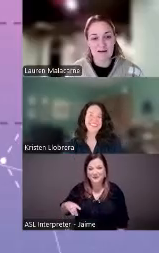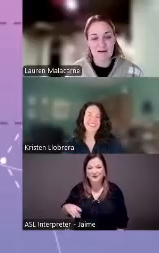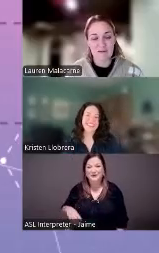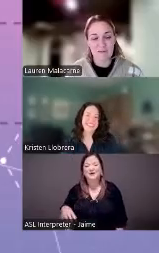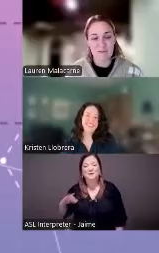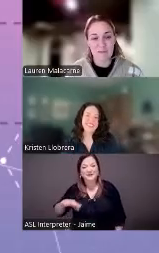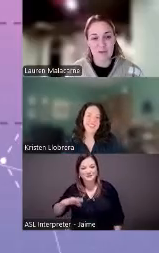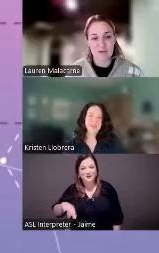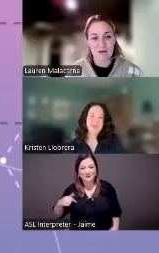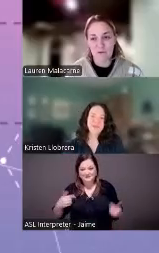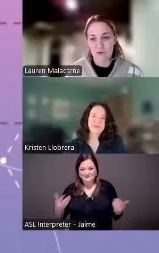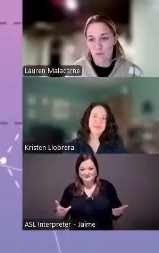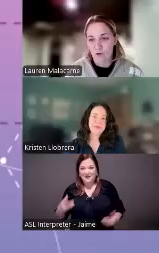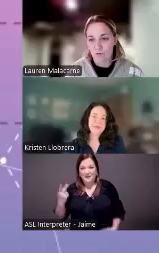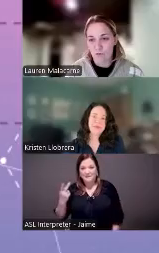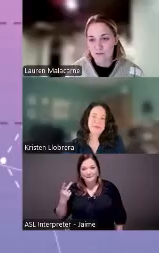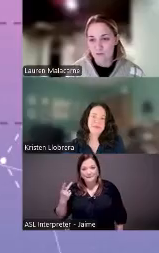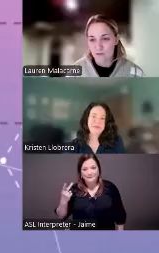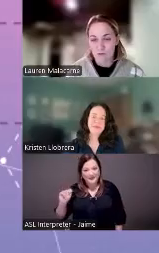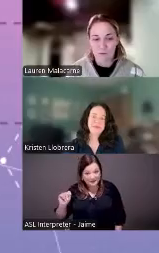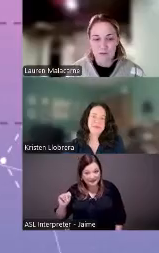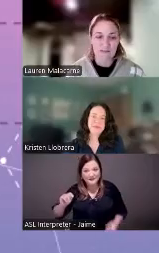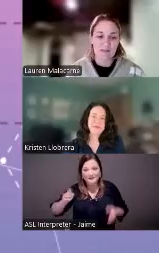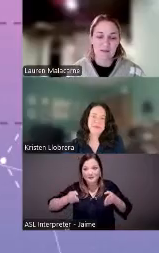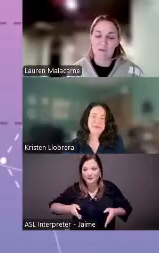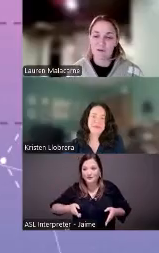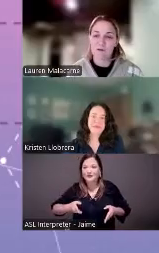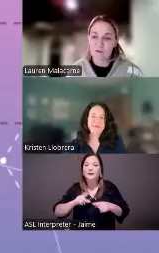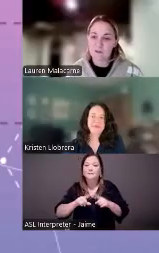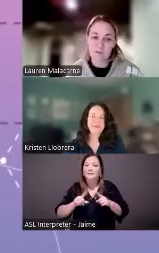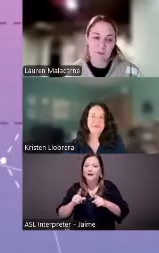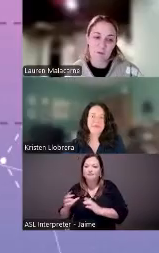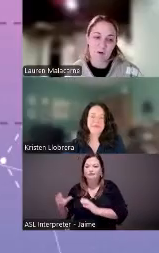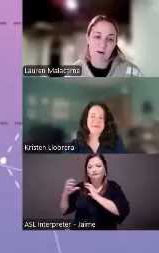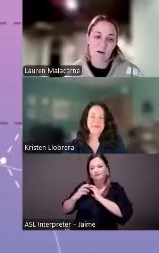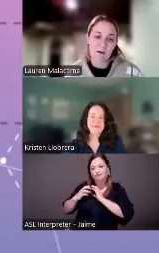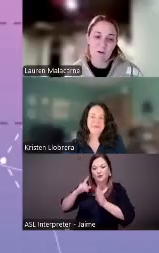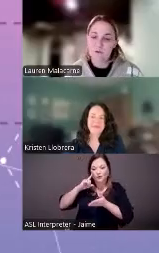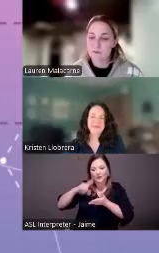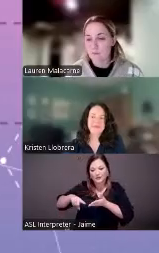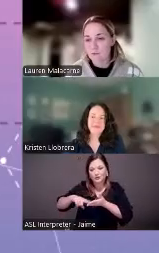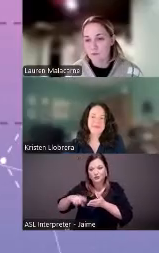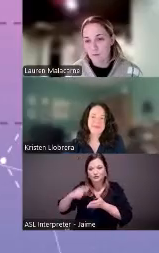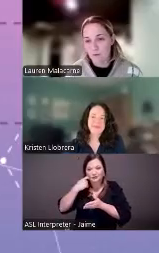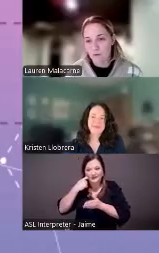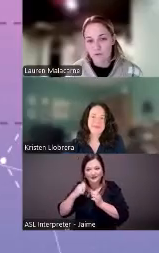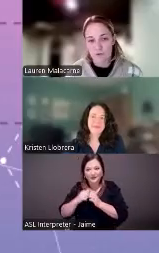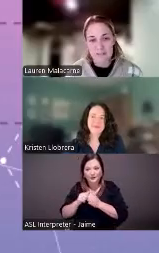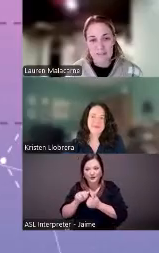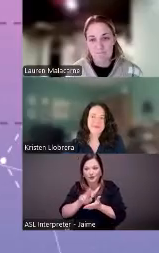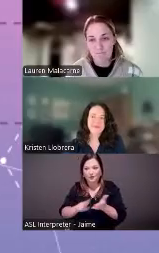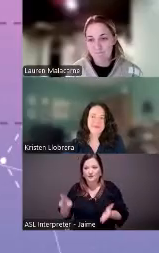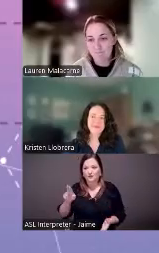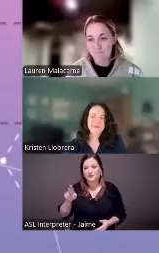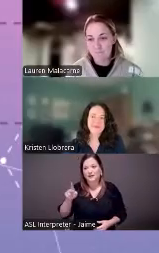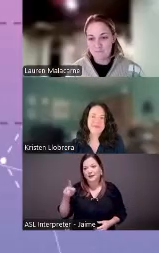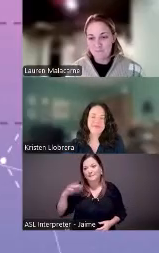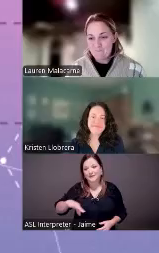therapist, but kind of took on more of a research role recently with the University of Pittsburgh Model Systems for Spinal Cord Injury